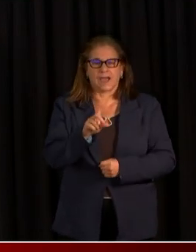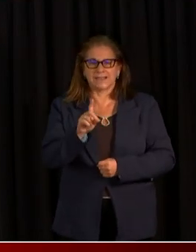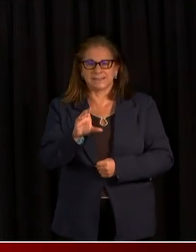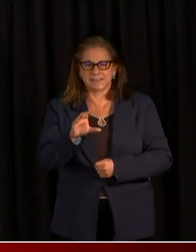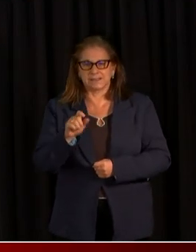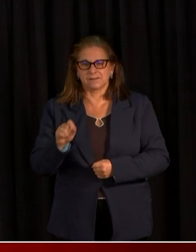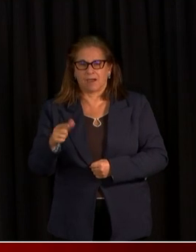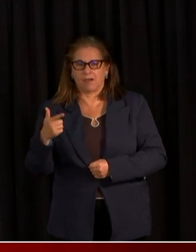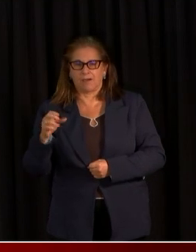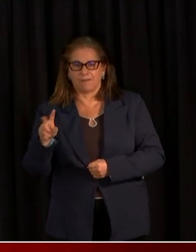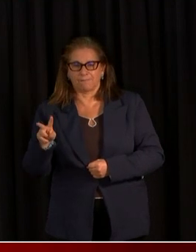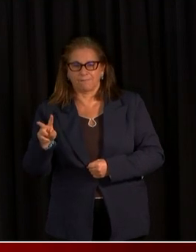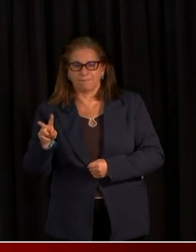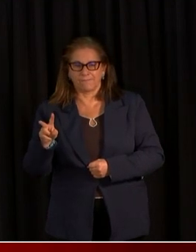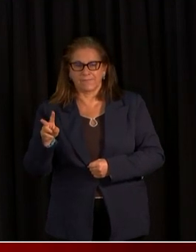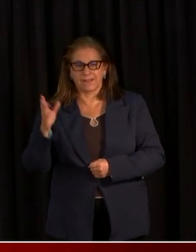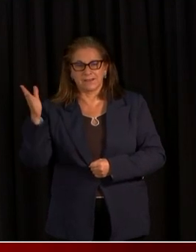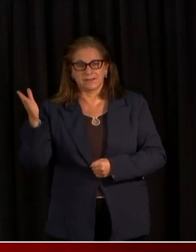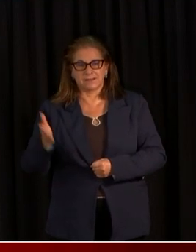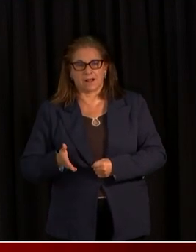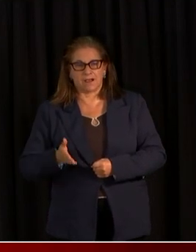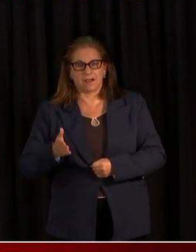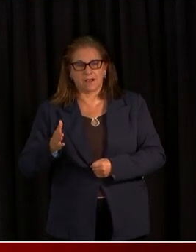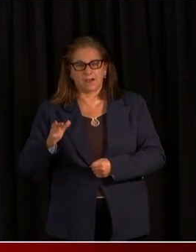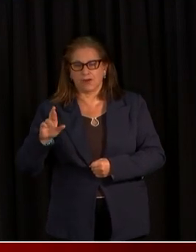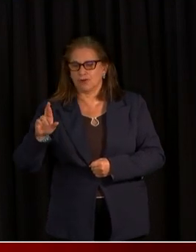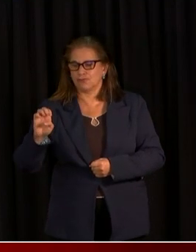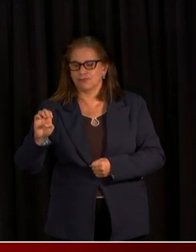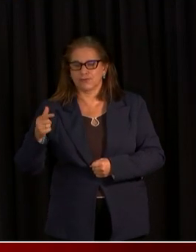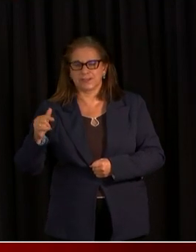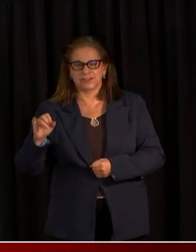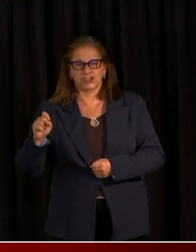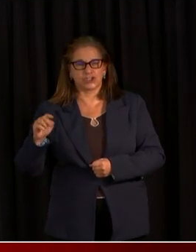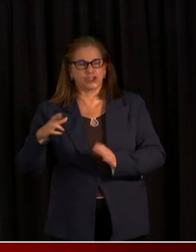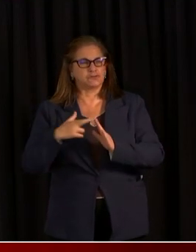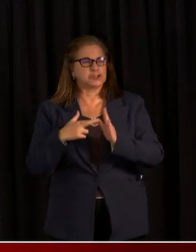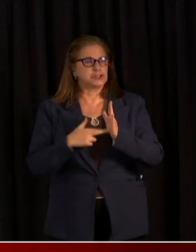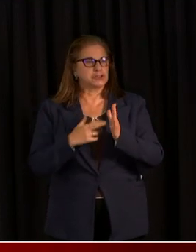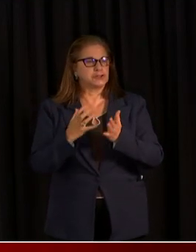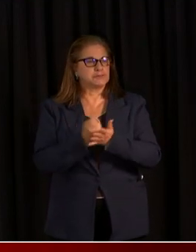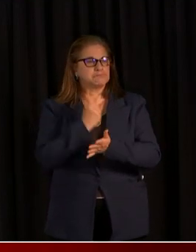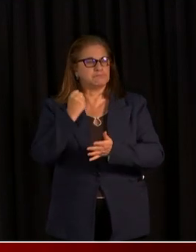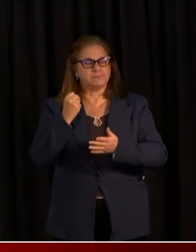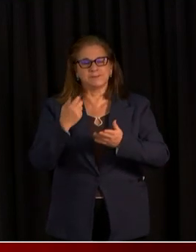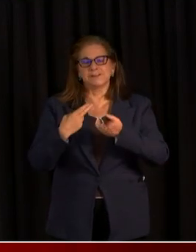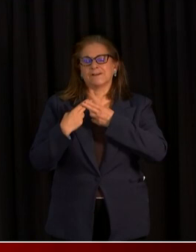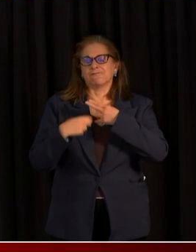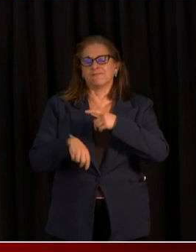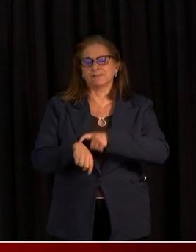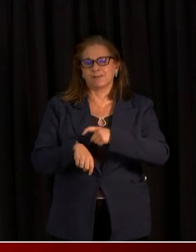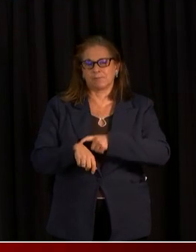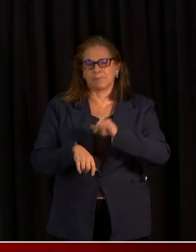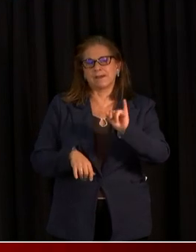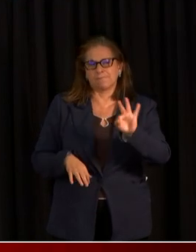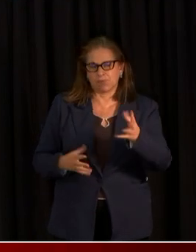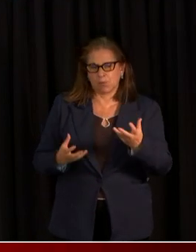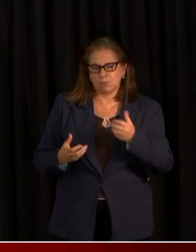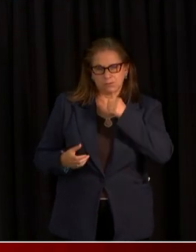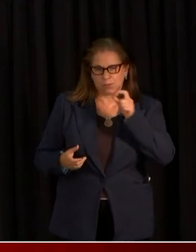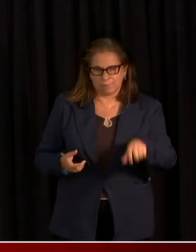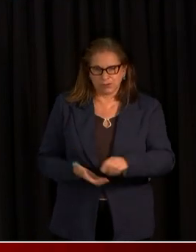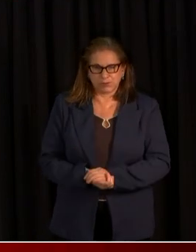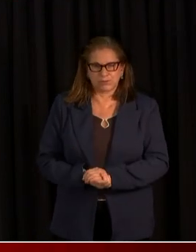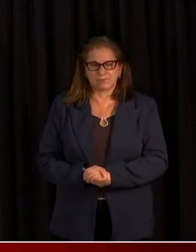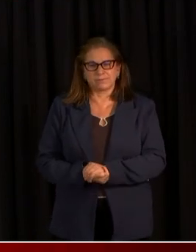coronavirus.dc.gov/register. Today, we also want to spend some time talking about what we